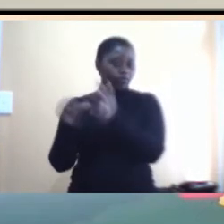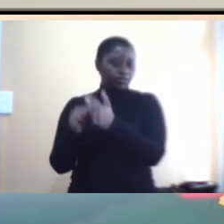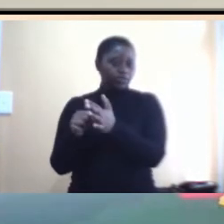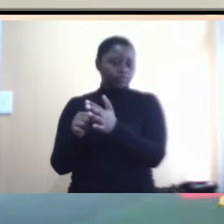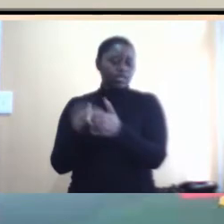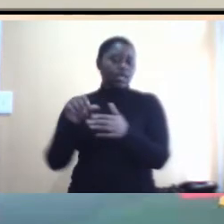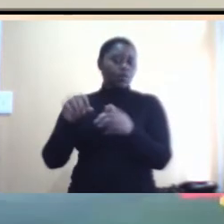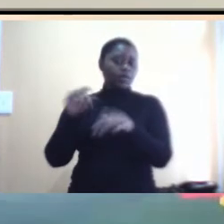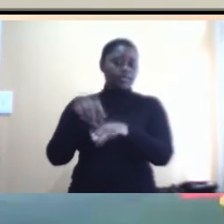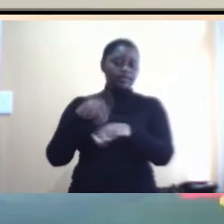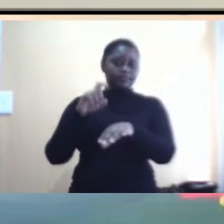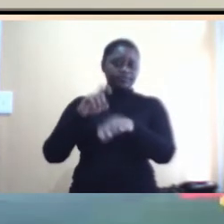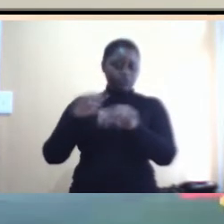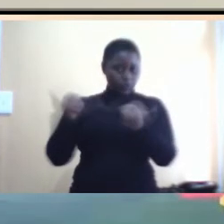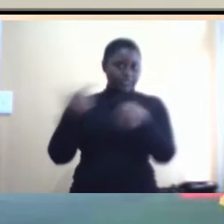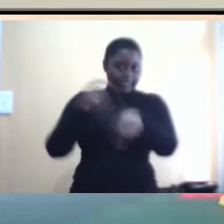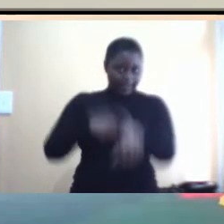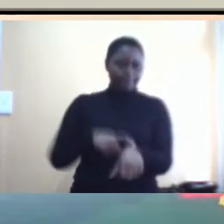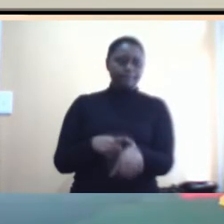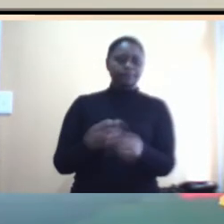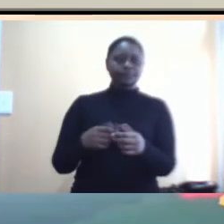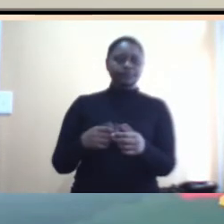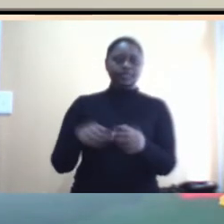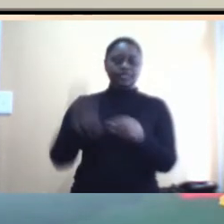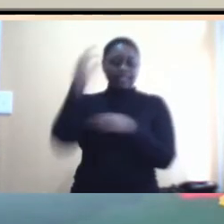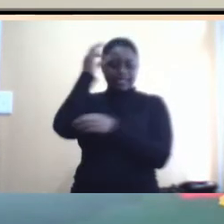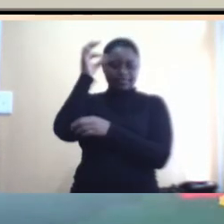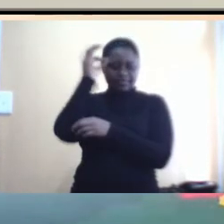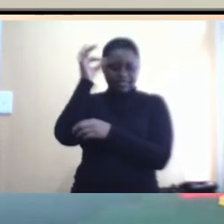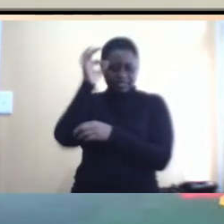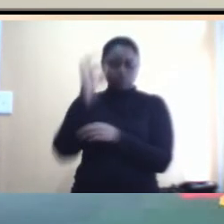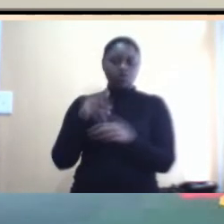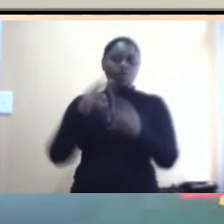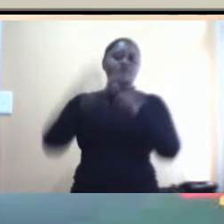within timelines. Government has finalized the